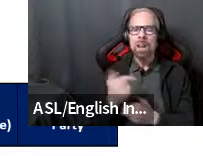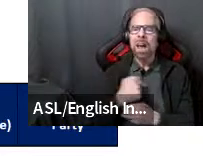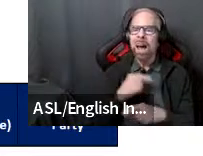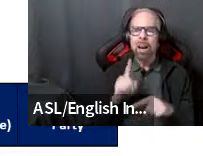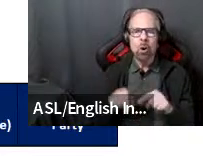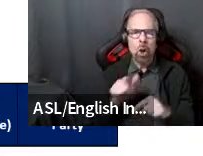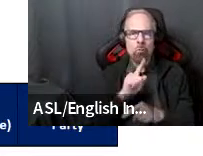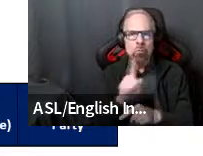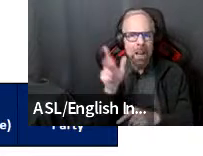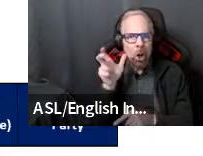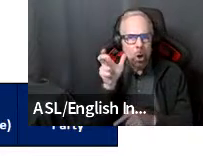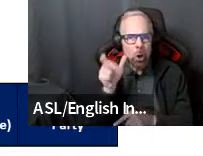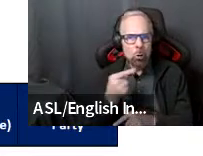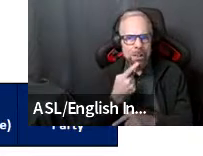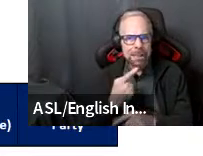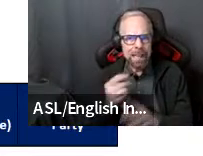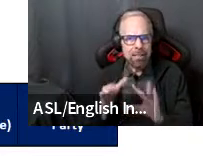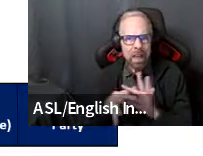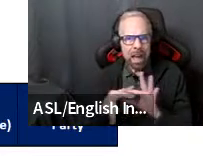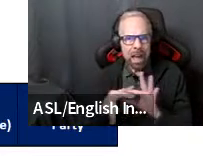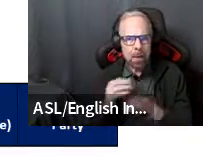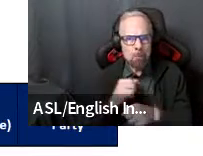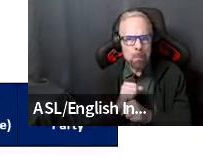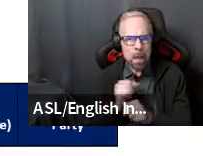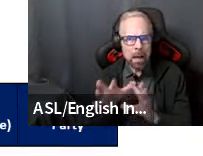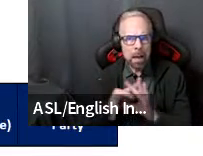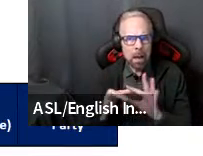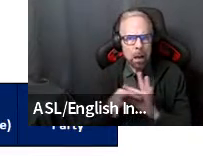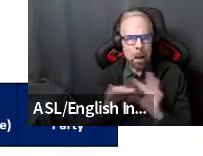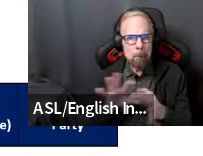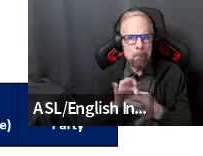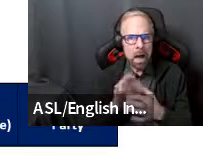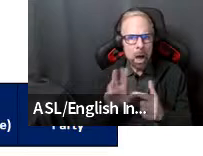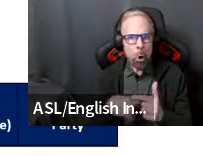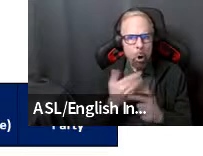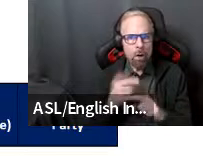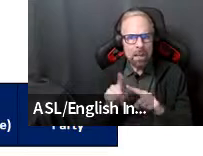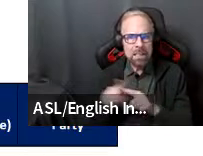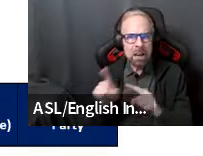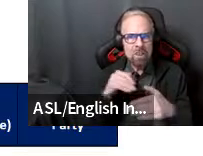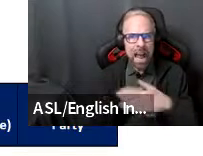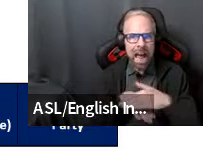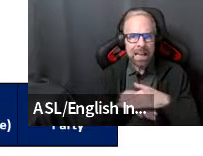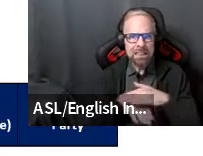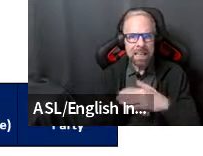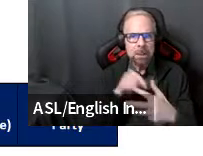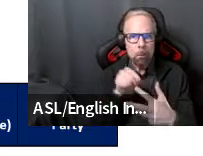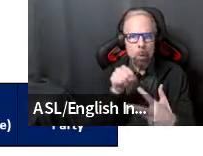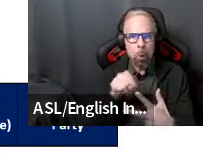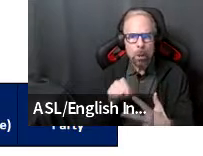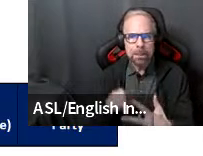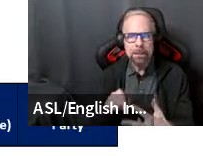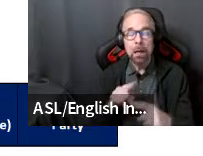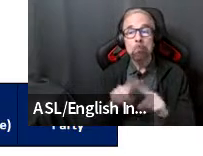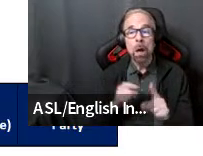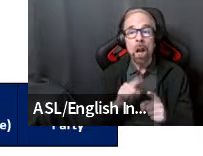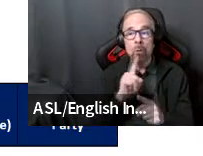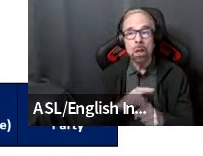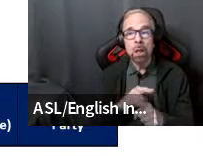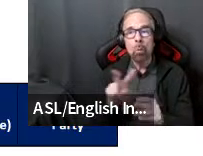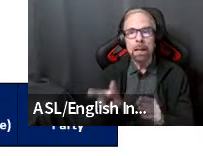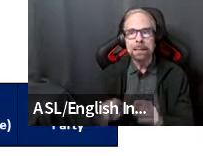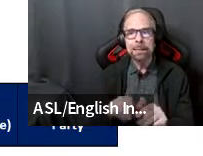hear who that was that just made that comment about all of the different access points, but I really want to second